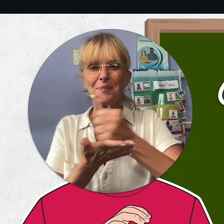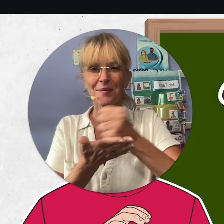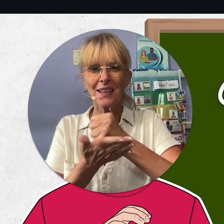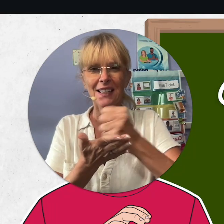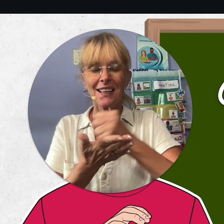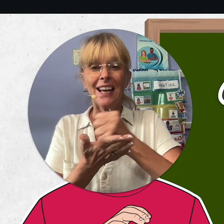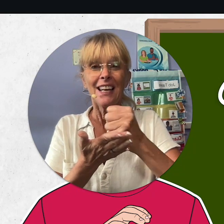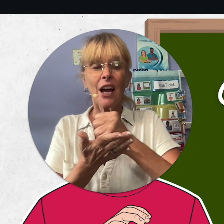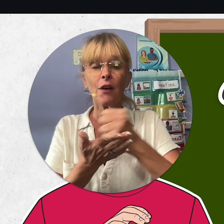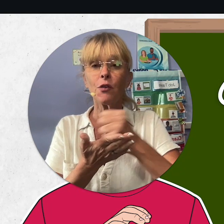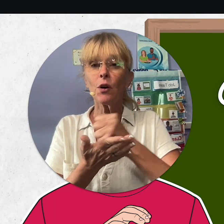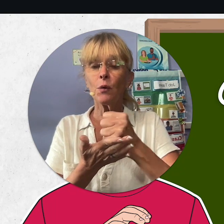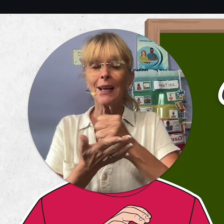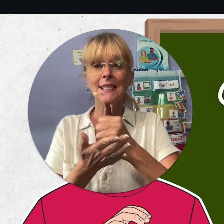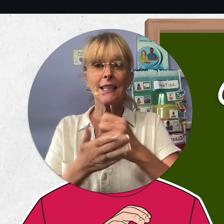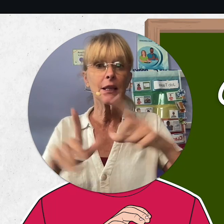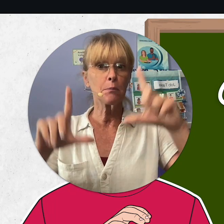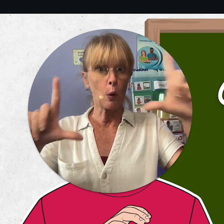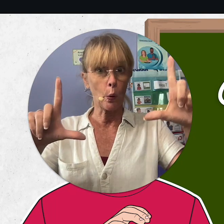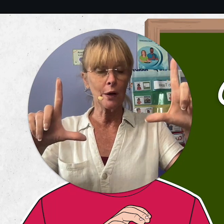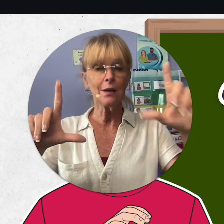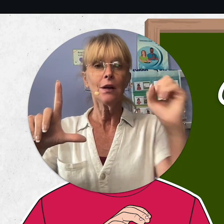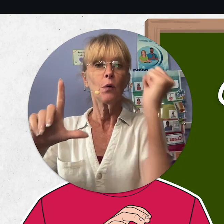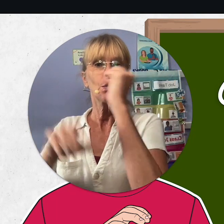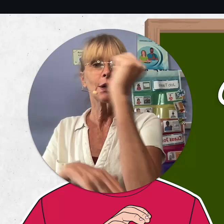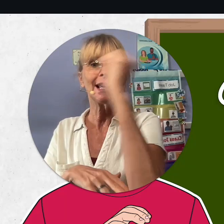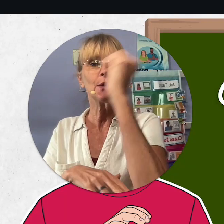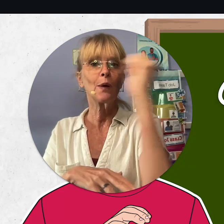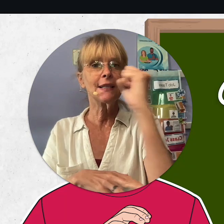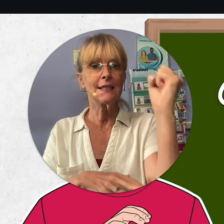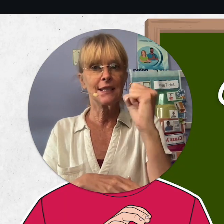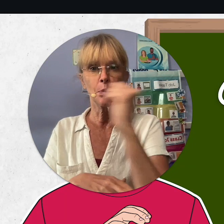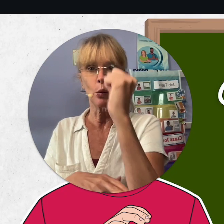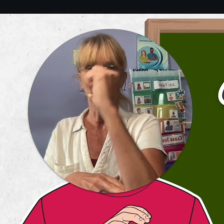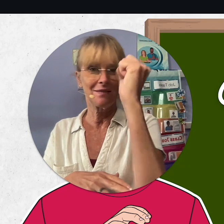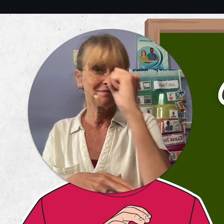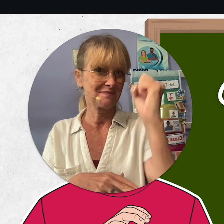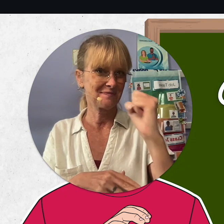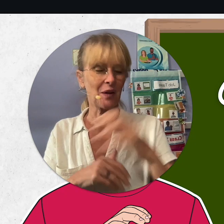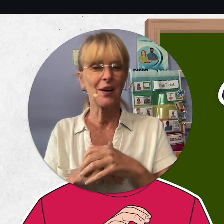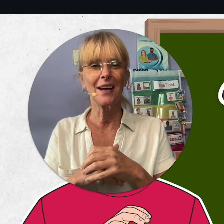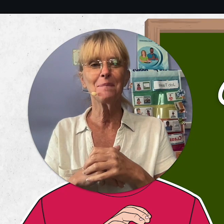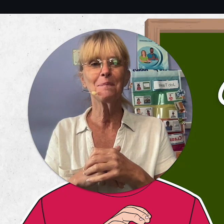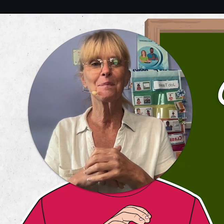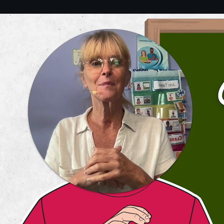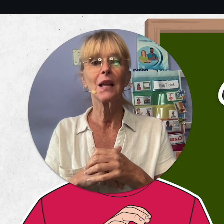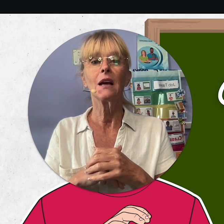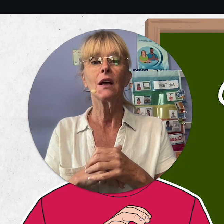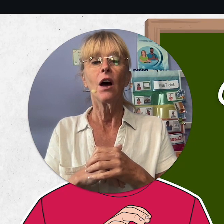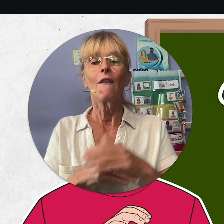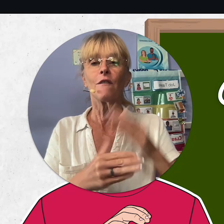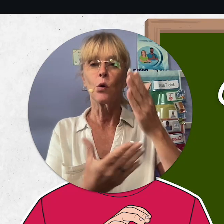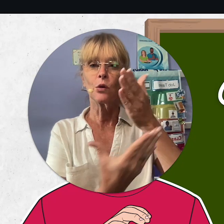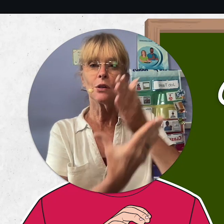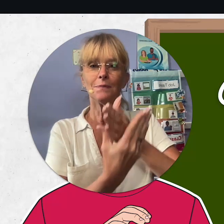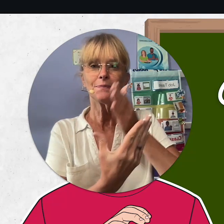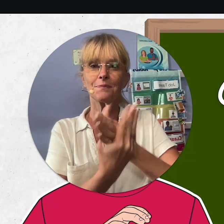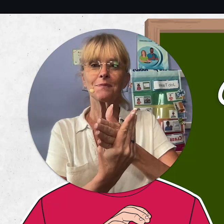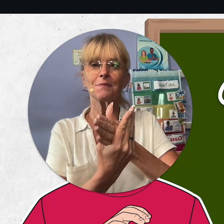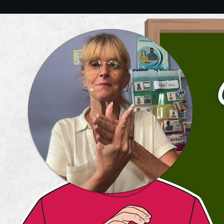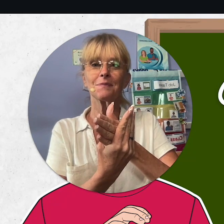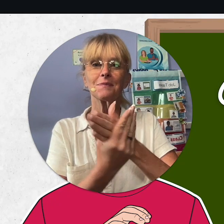Eraser. Now, if we're erasing the board, we're going to erase the board. Okay?